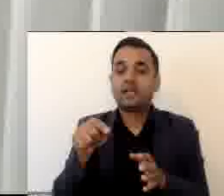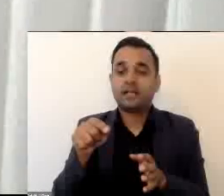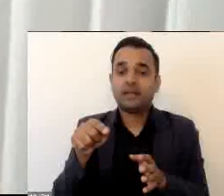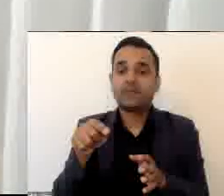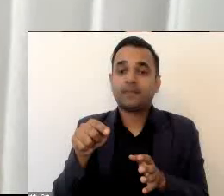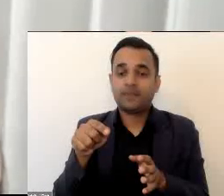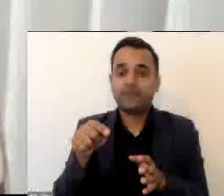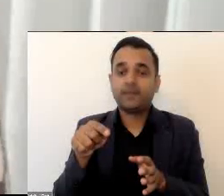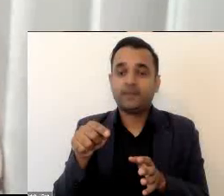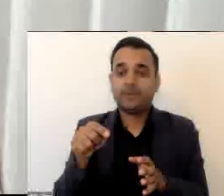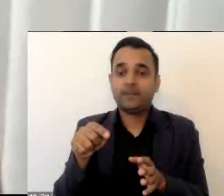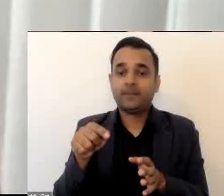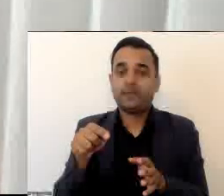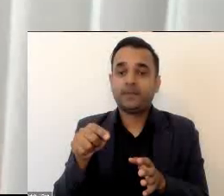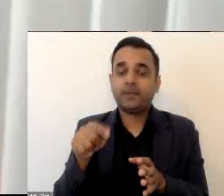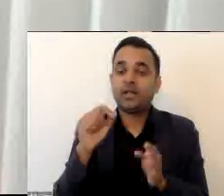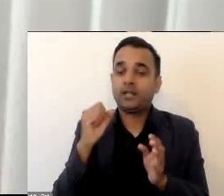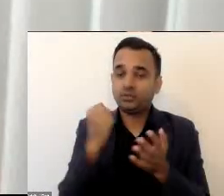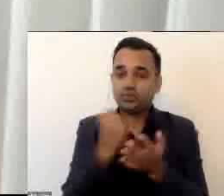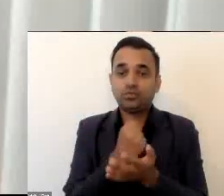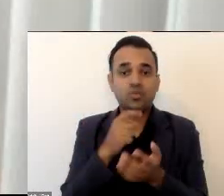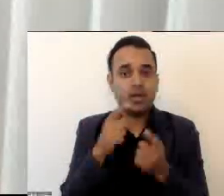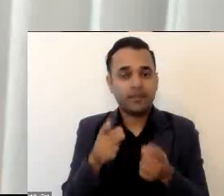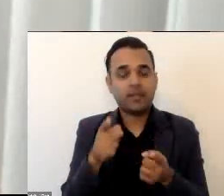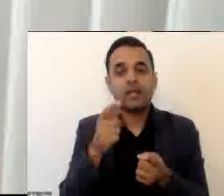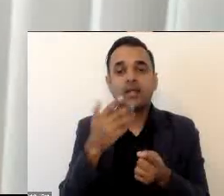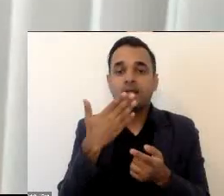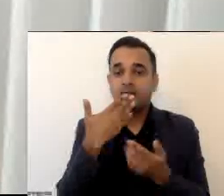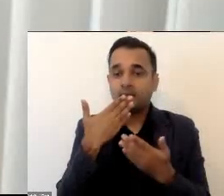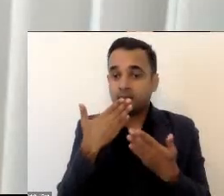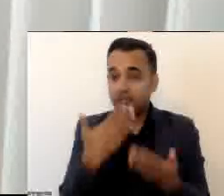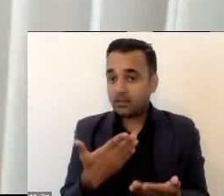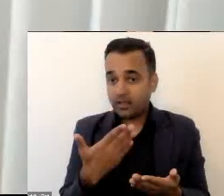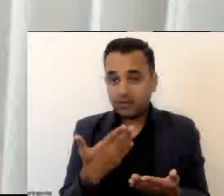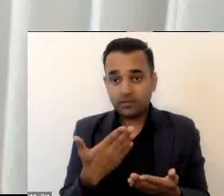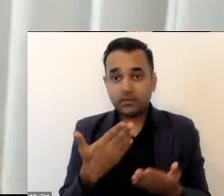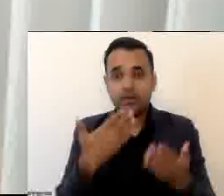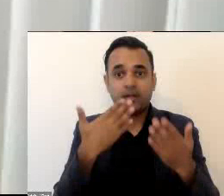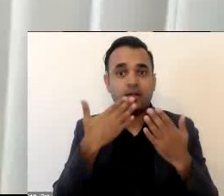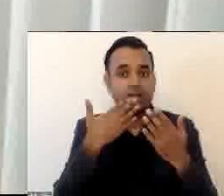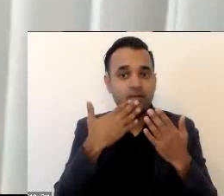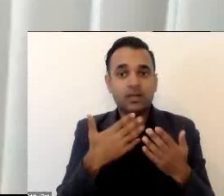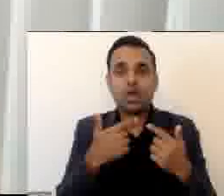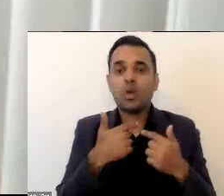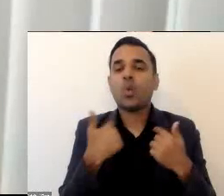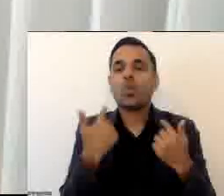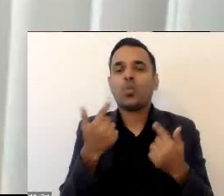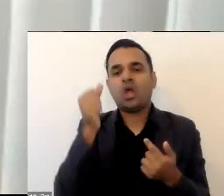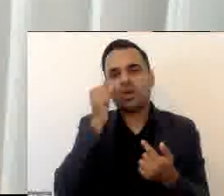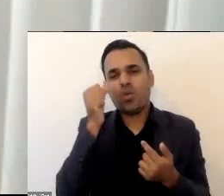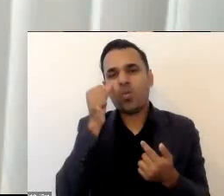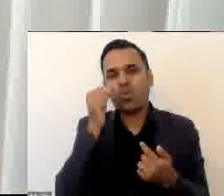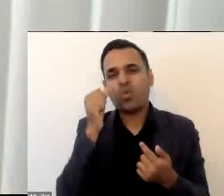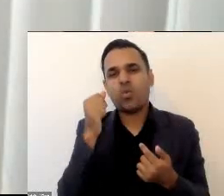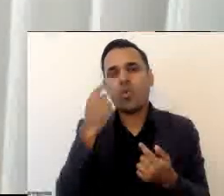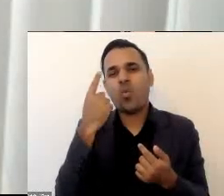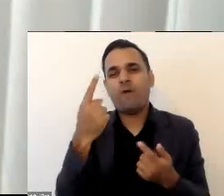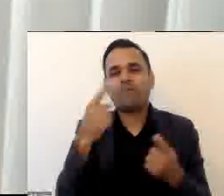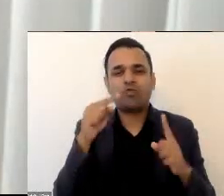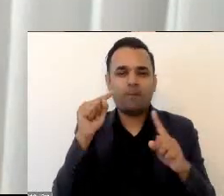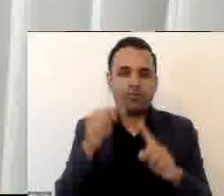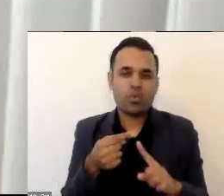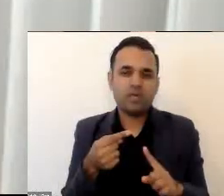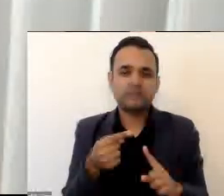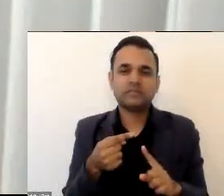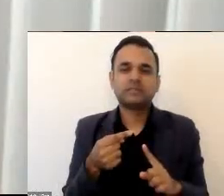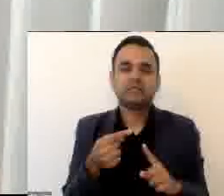for that question. You know, in fact, one of the points that you've raised is a really important point. And, you know, there is this report from